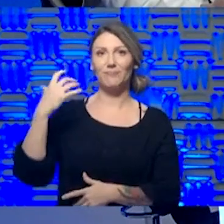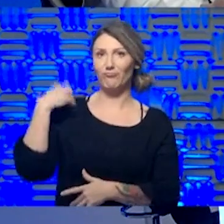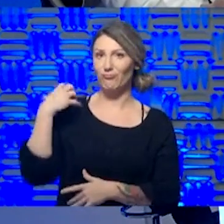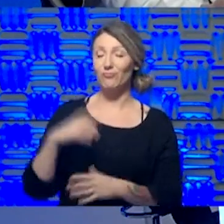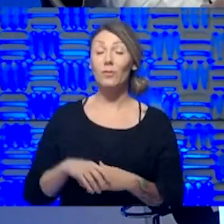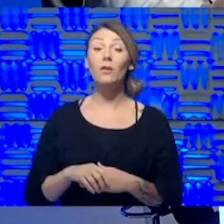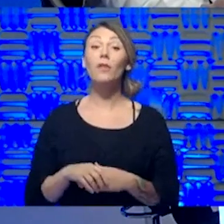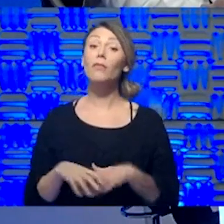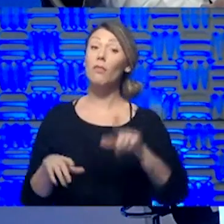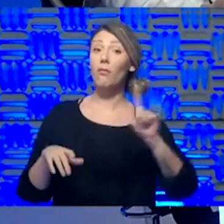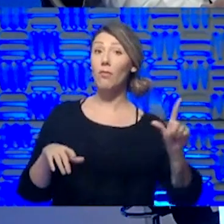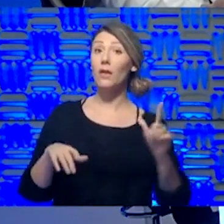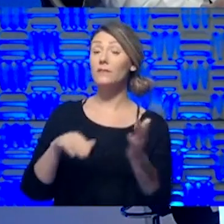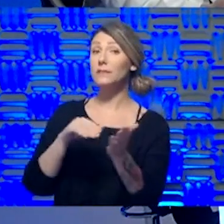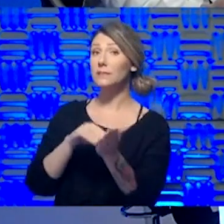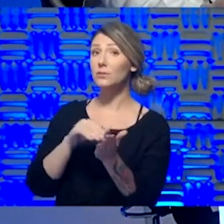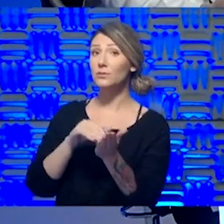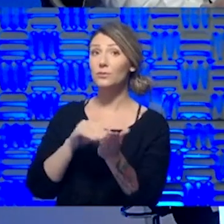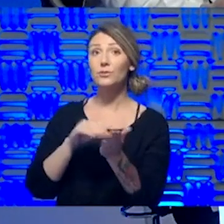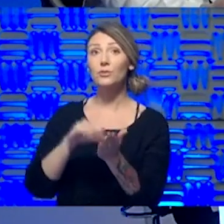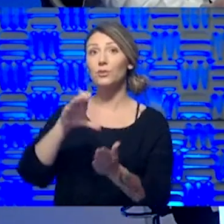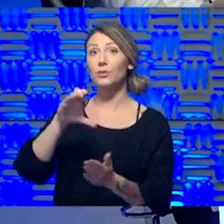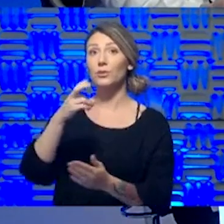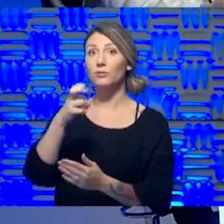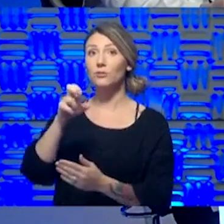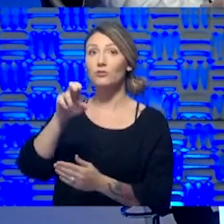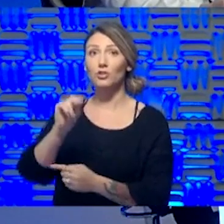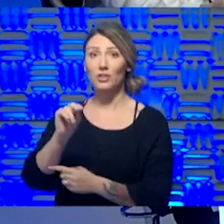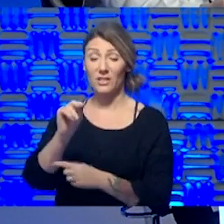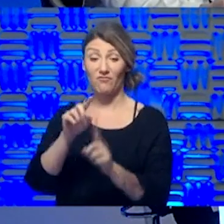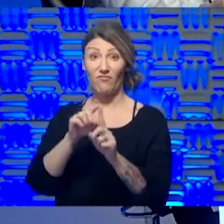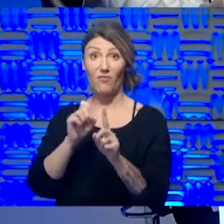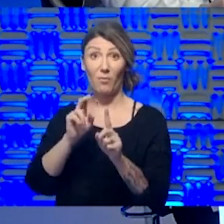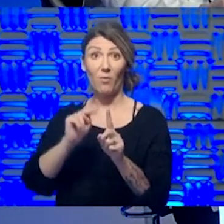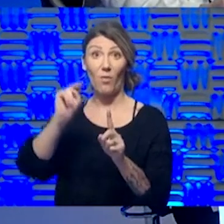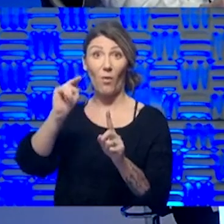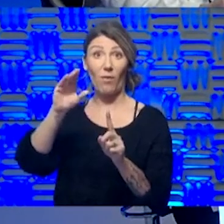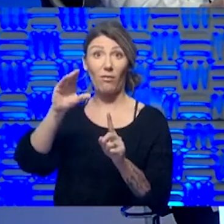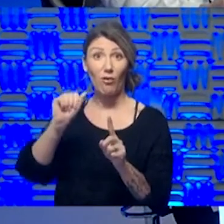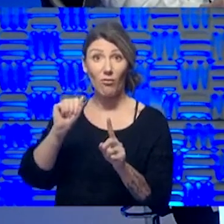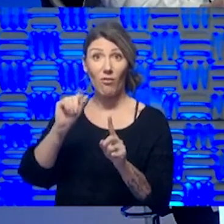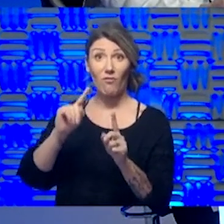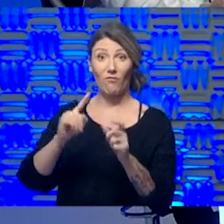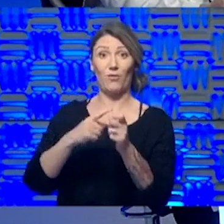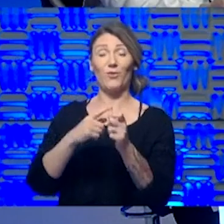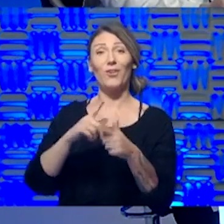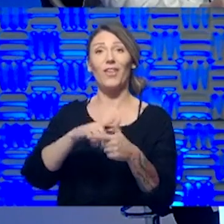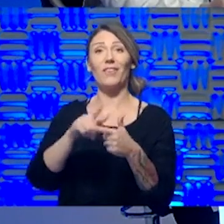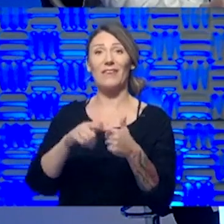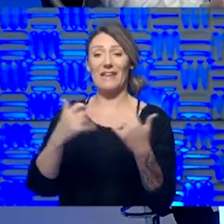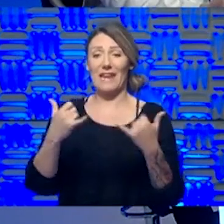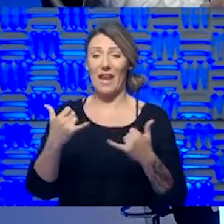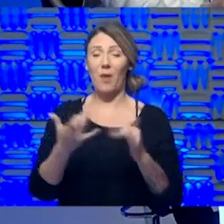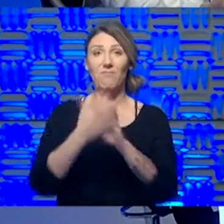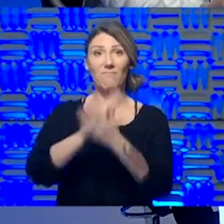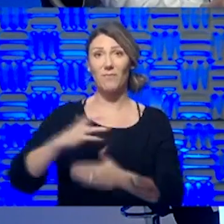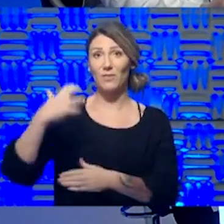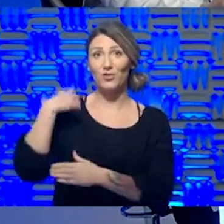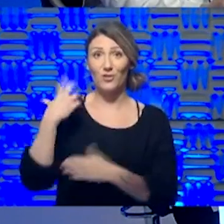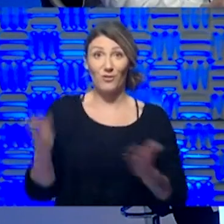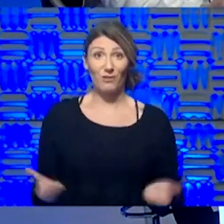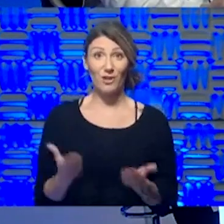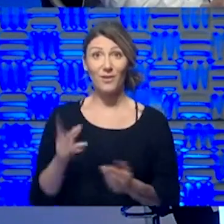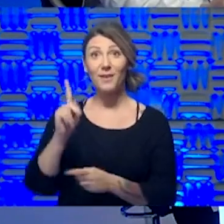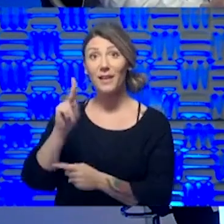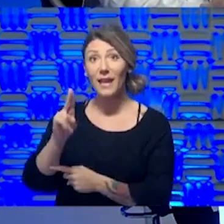Ronald Chen. Dr. Chen hails with us from the University of North Carolina originally, is now the chair of radiation oncology here at KU. And if